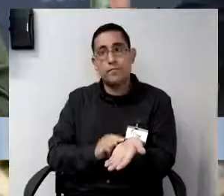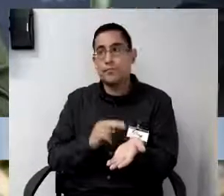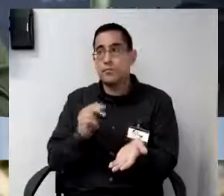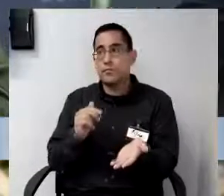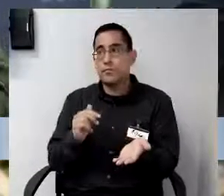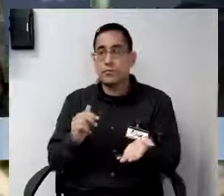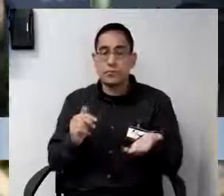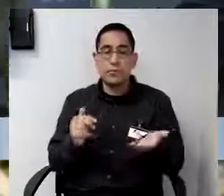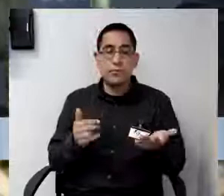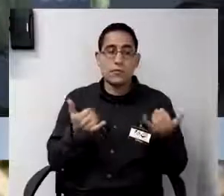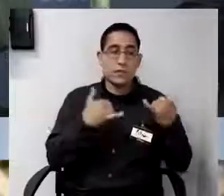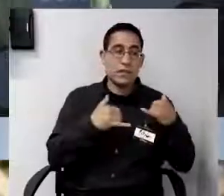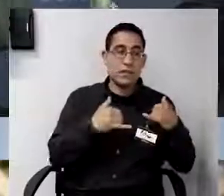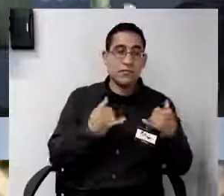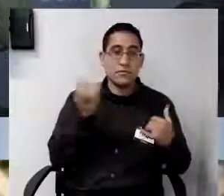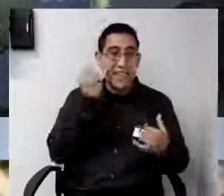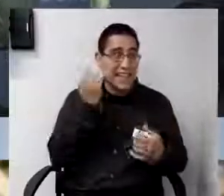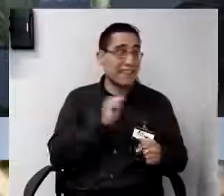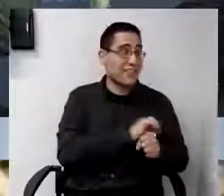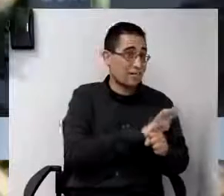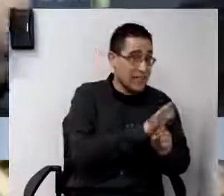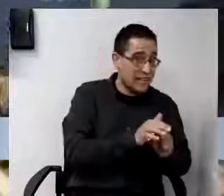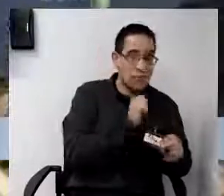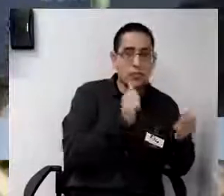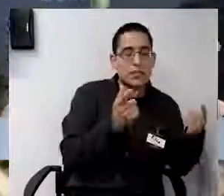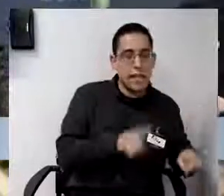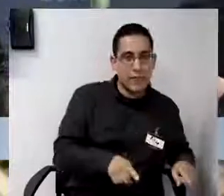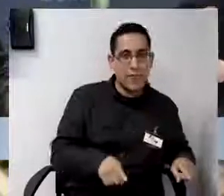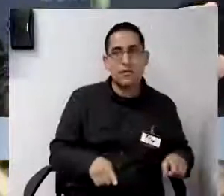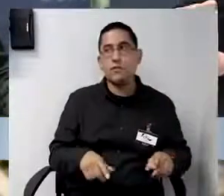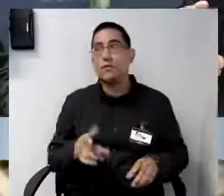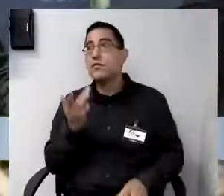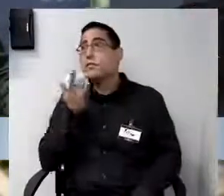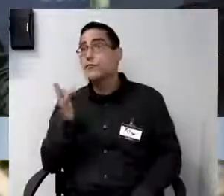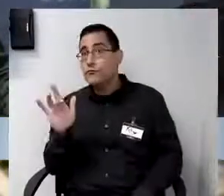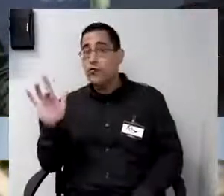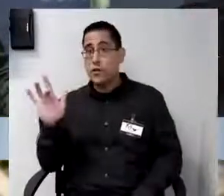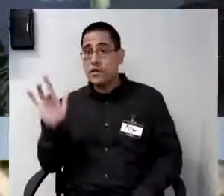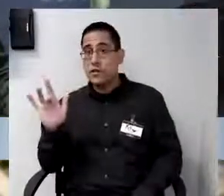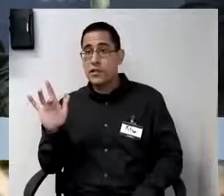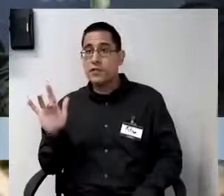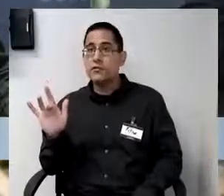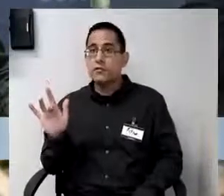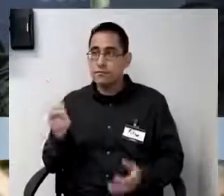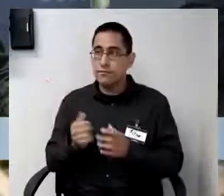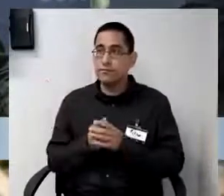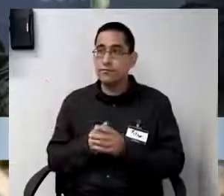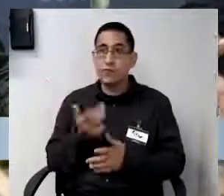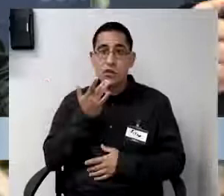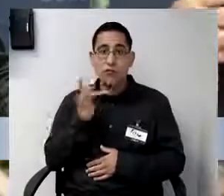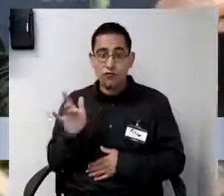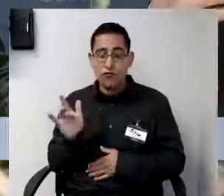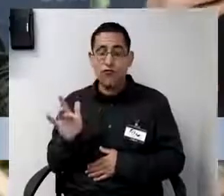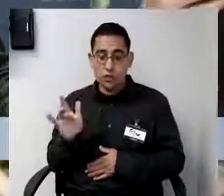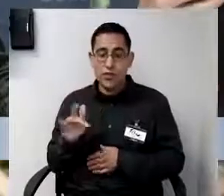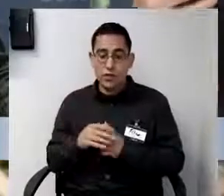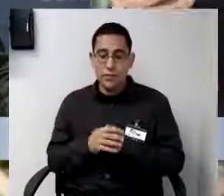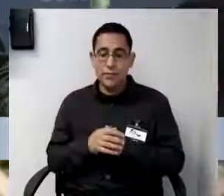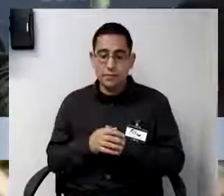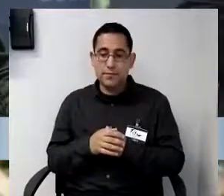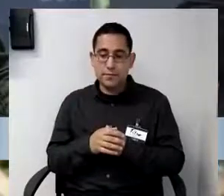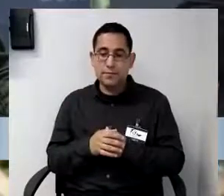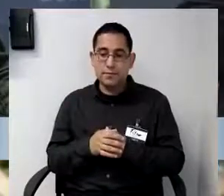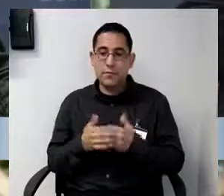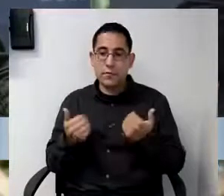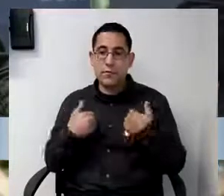we'd still have that many openings. Now, fortunately, on a very positive note, we have a lot of